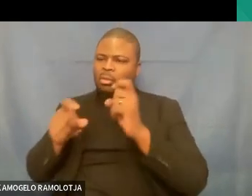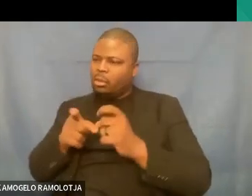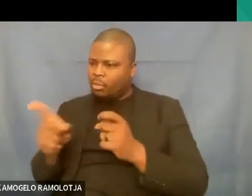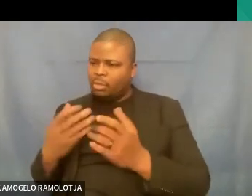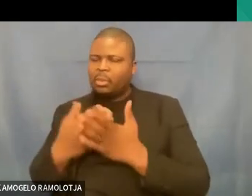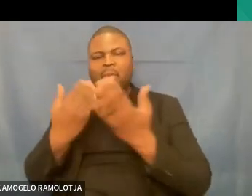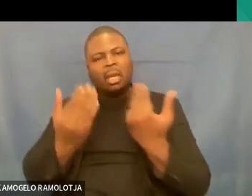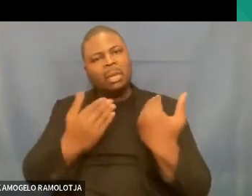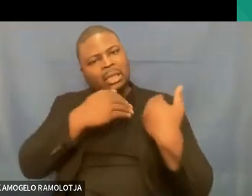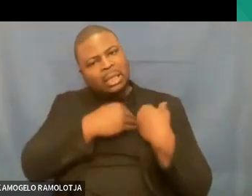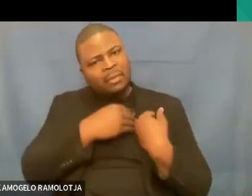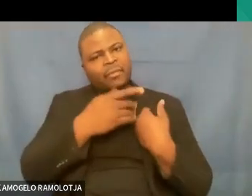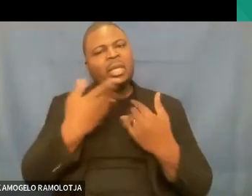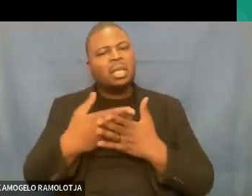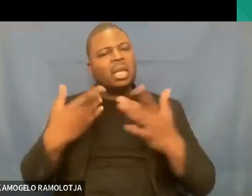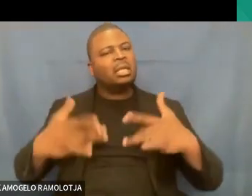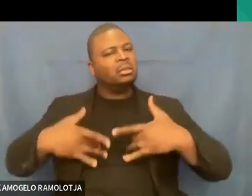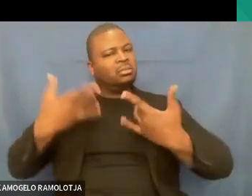survive, but thrive.